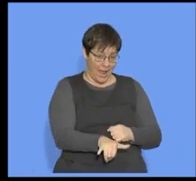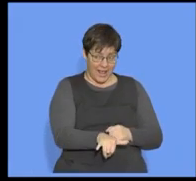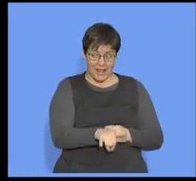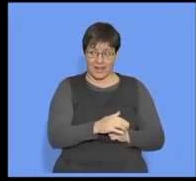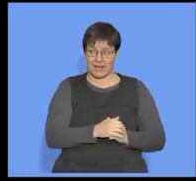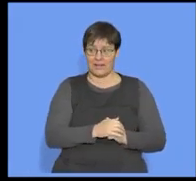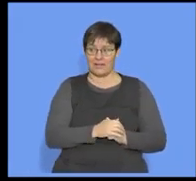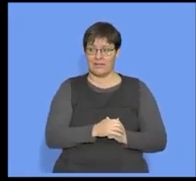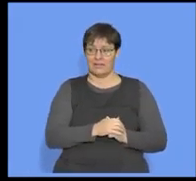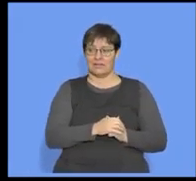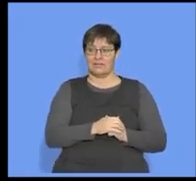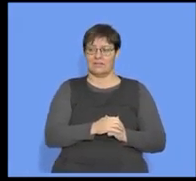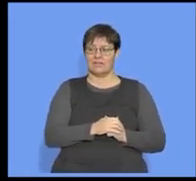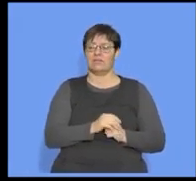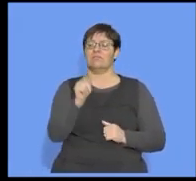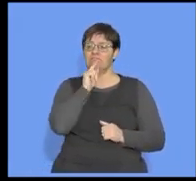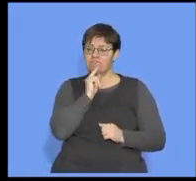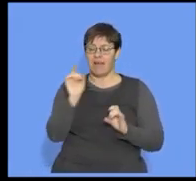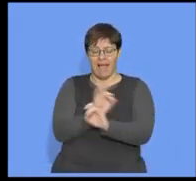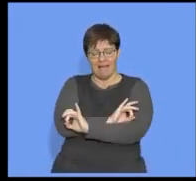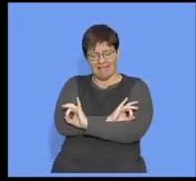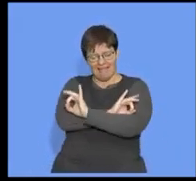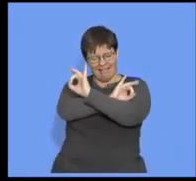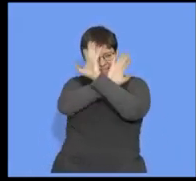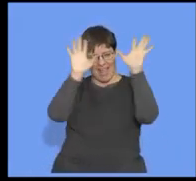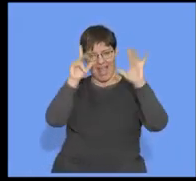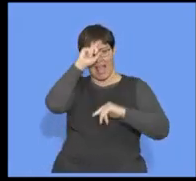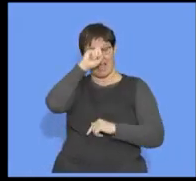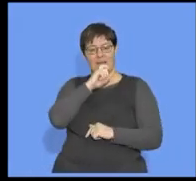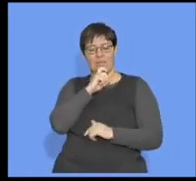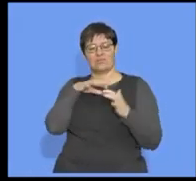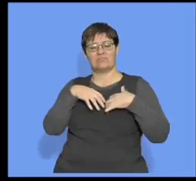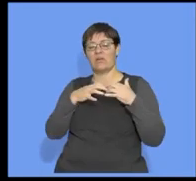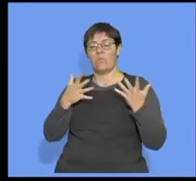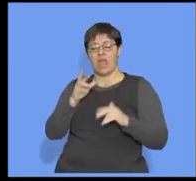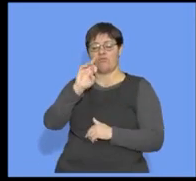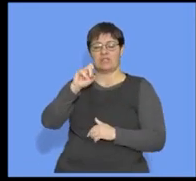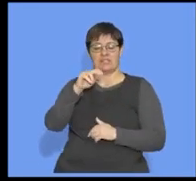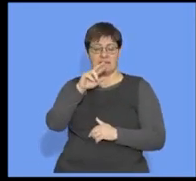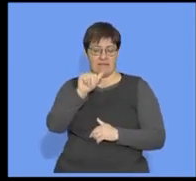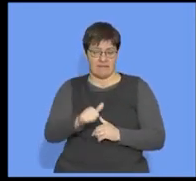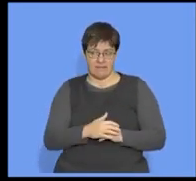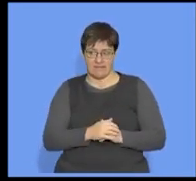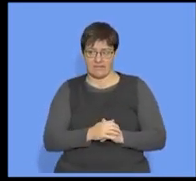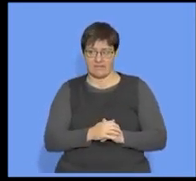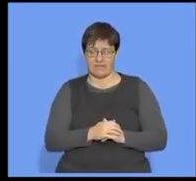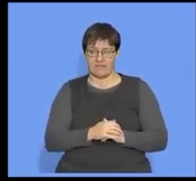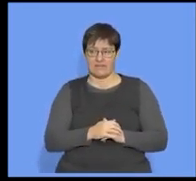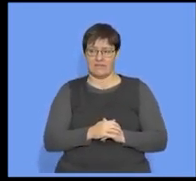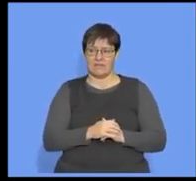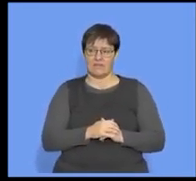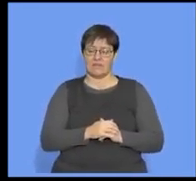IY, this eye, to form a clear image on the retina.